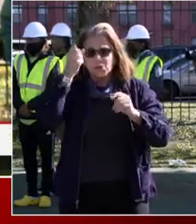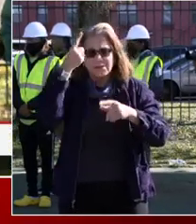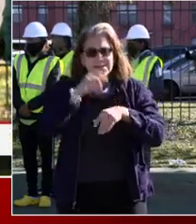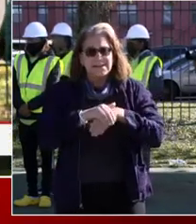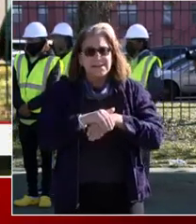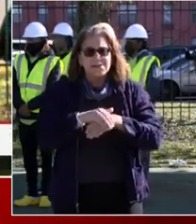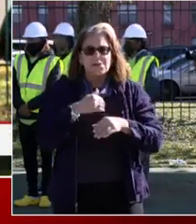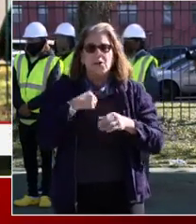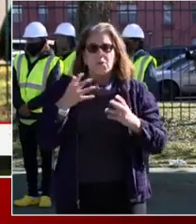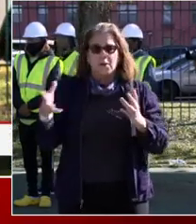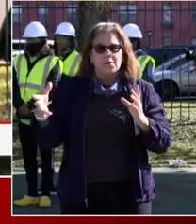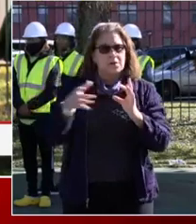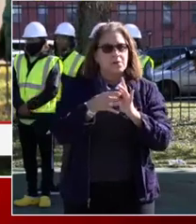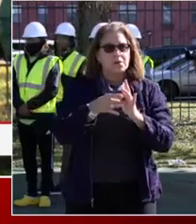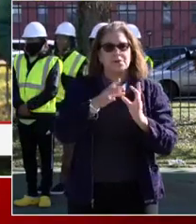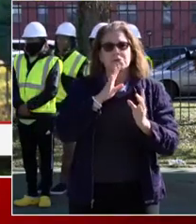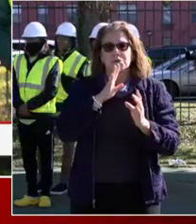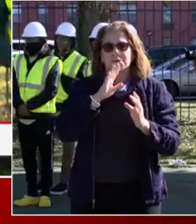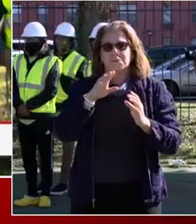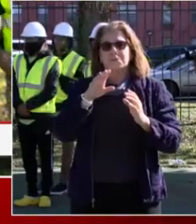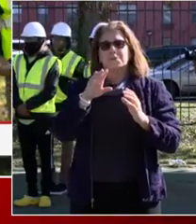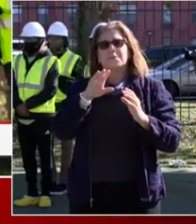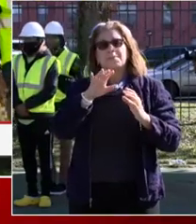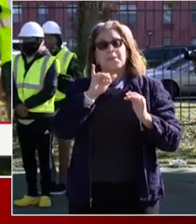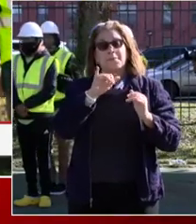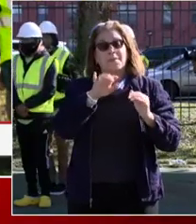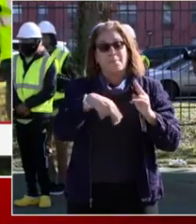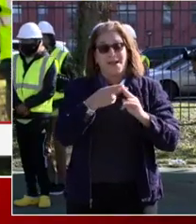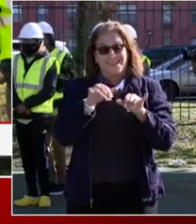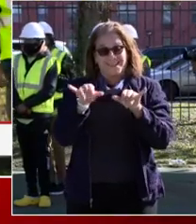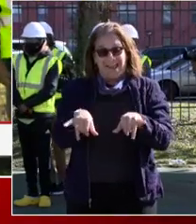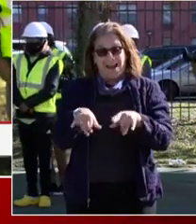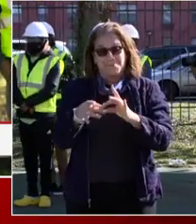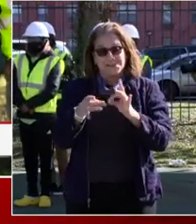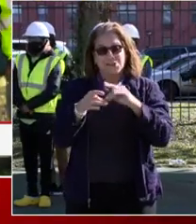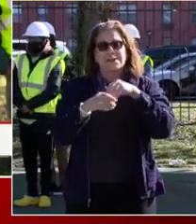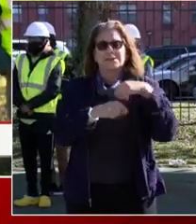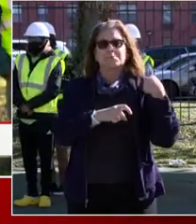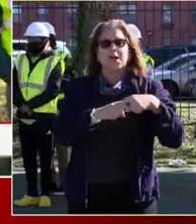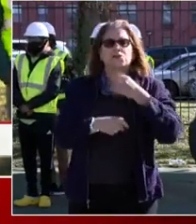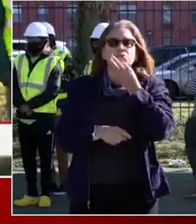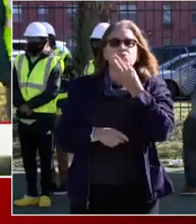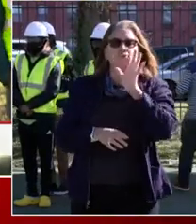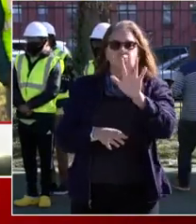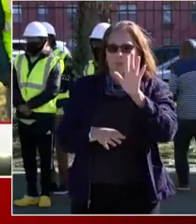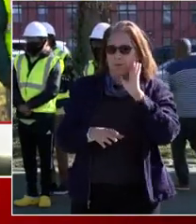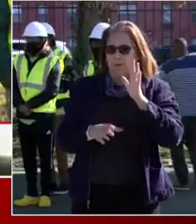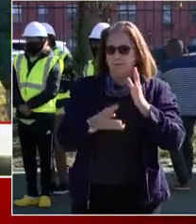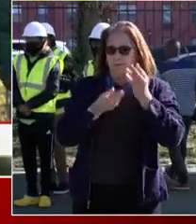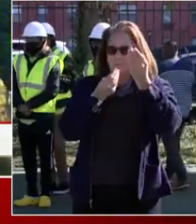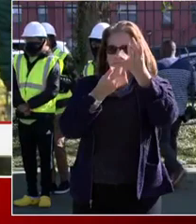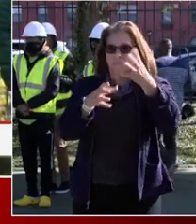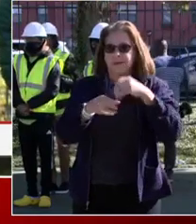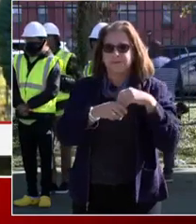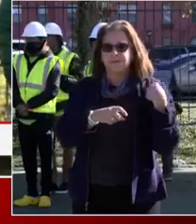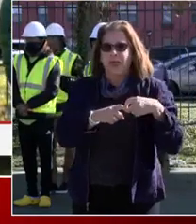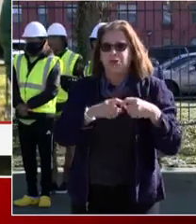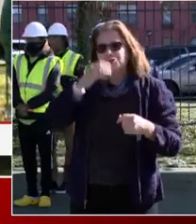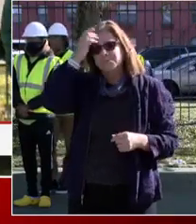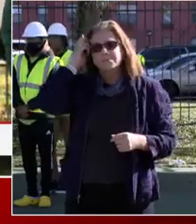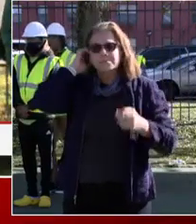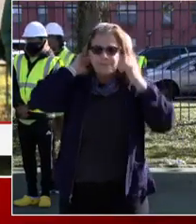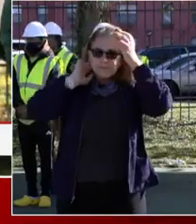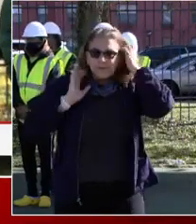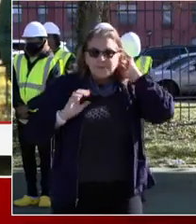but we are recruiting residents to participate in the Solar Works DC program at the DC